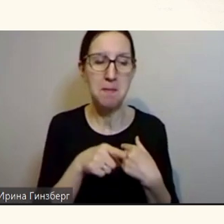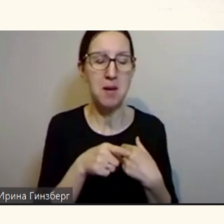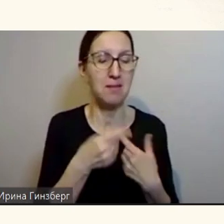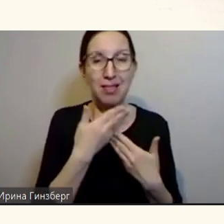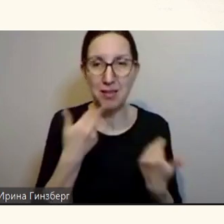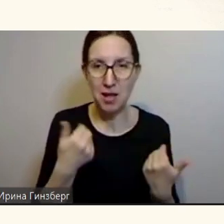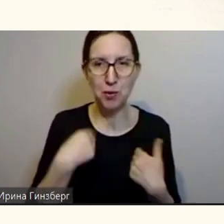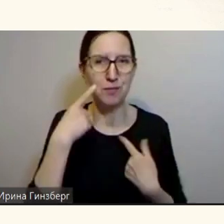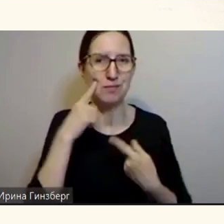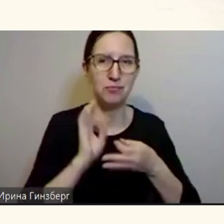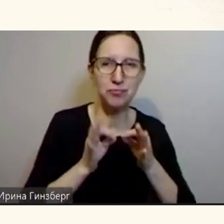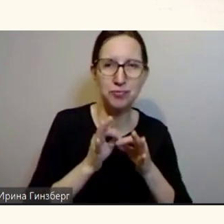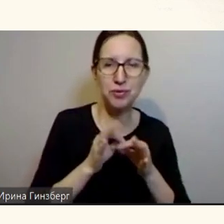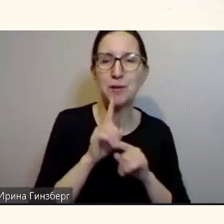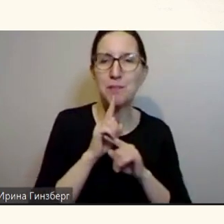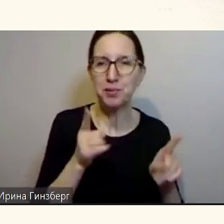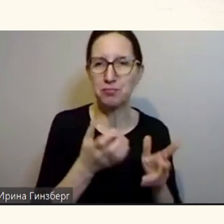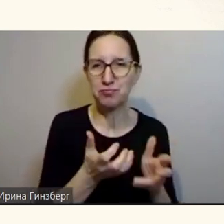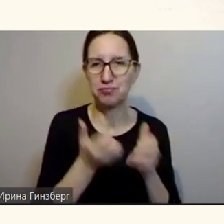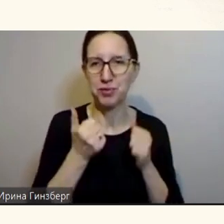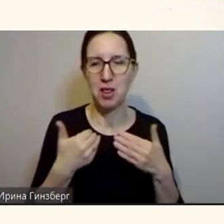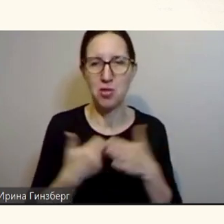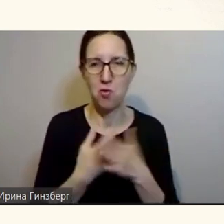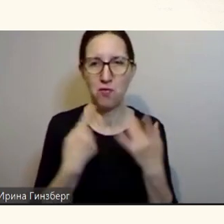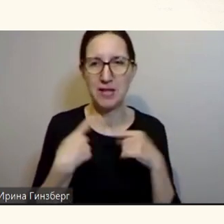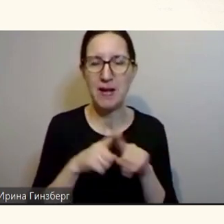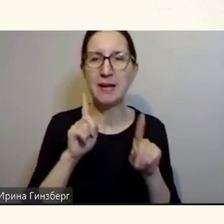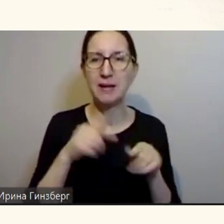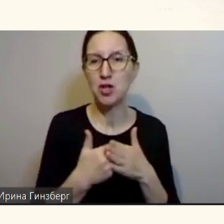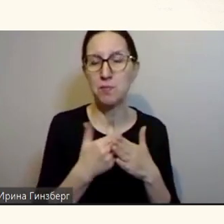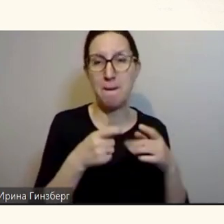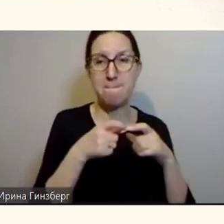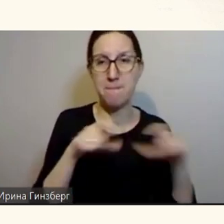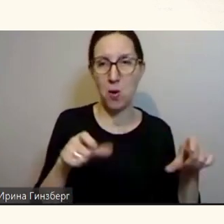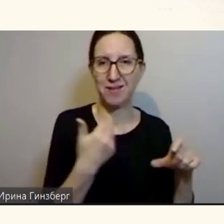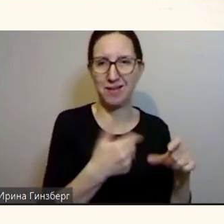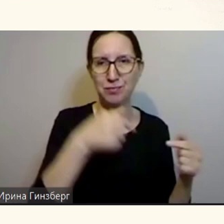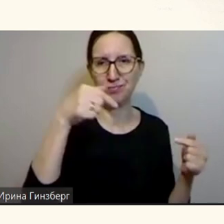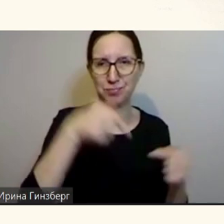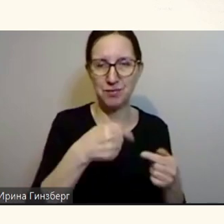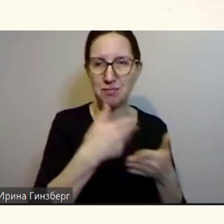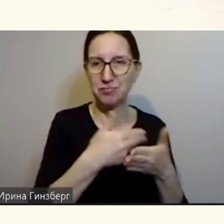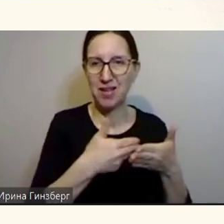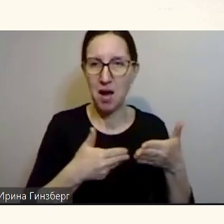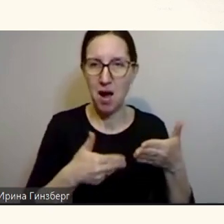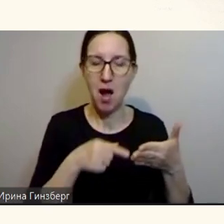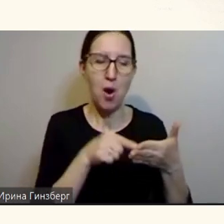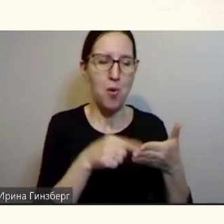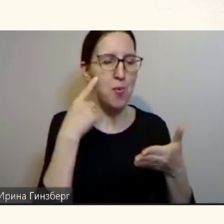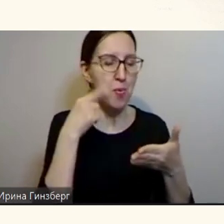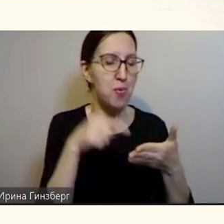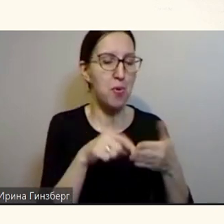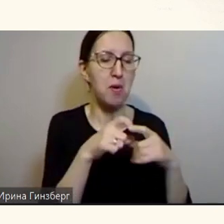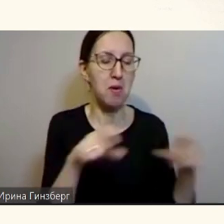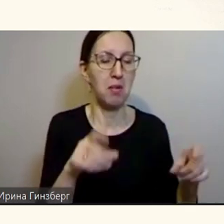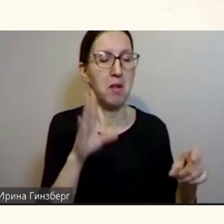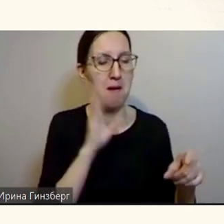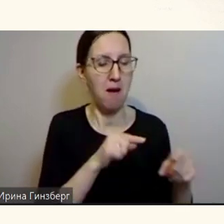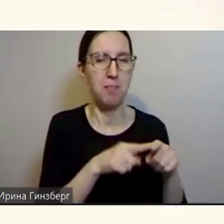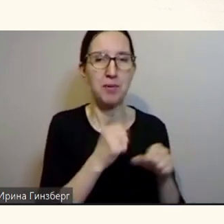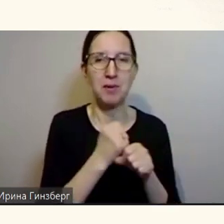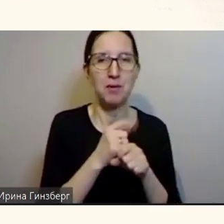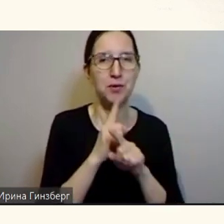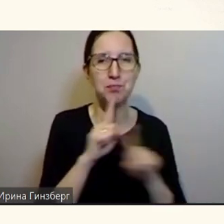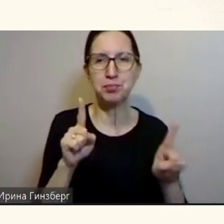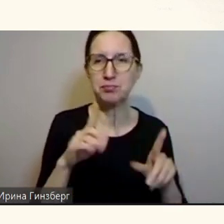of the tape itself, you know, and for an effect. This piece that we see now on the screen is called Passage.